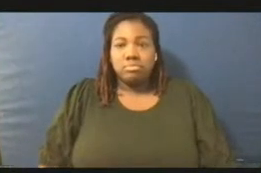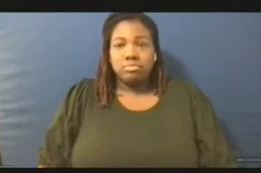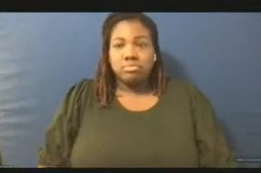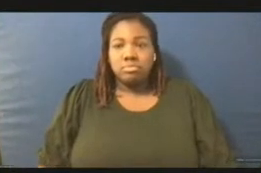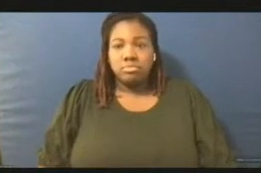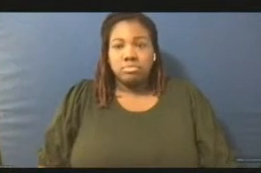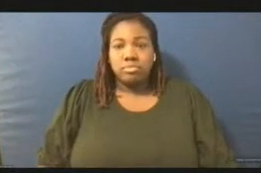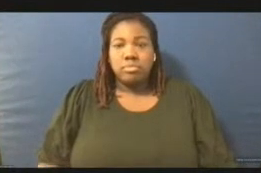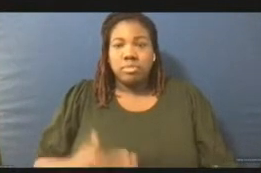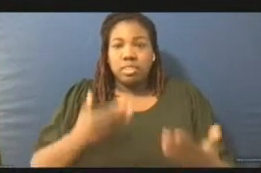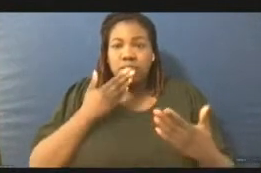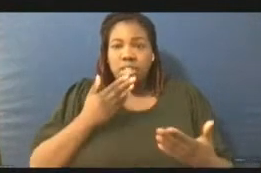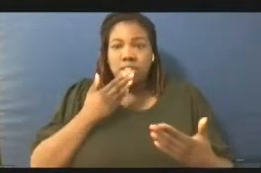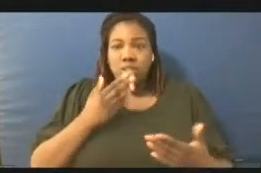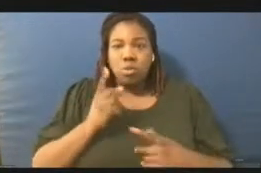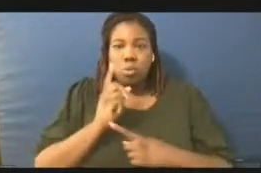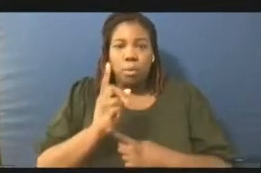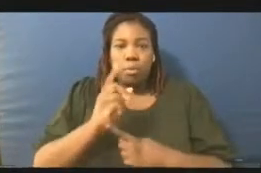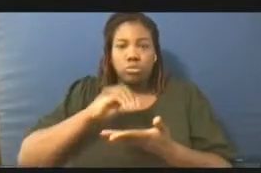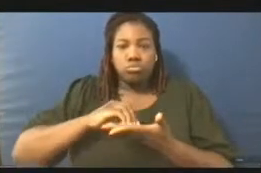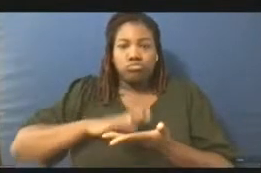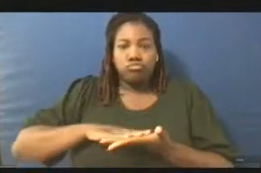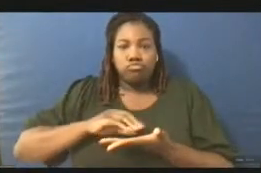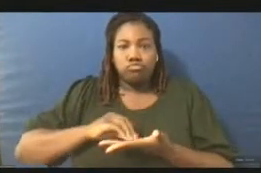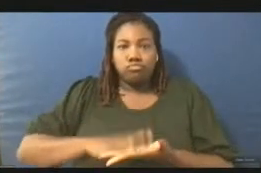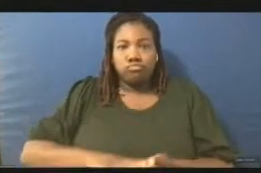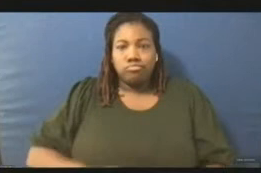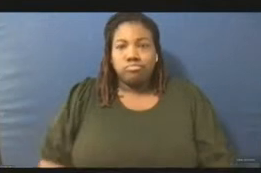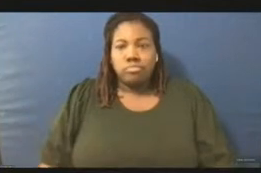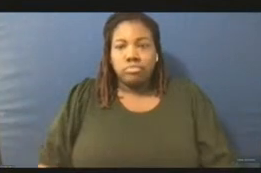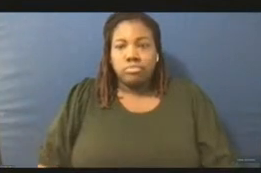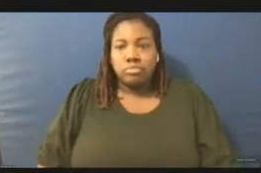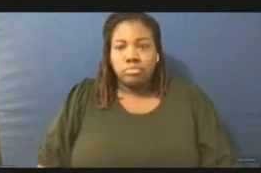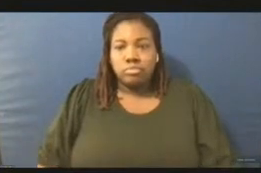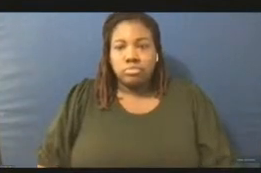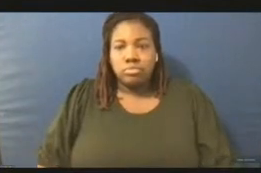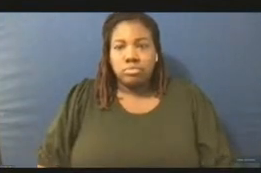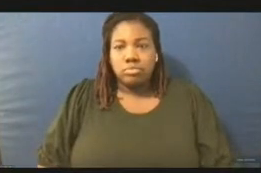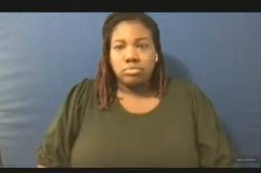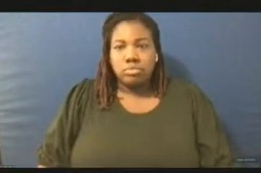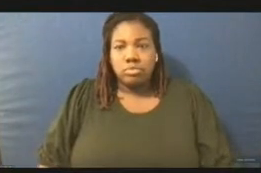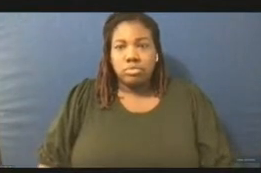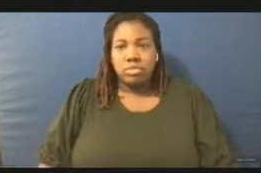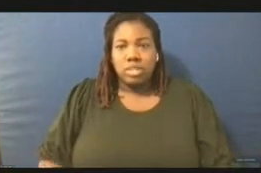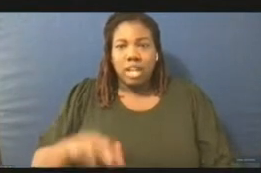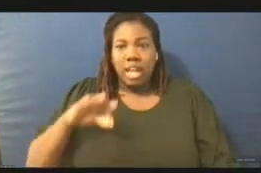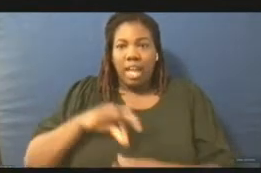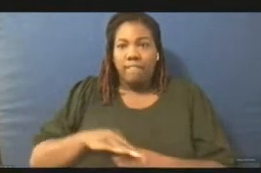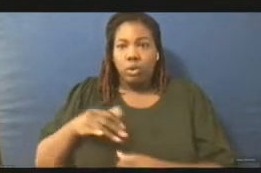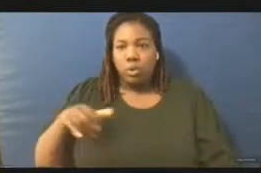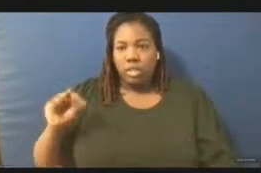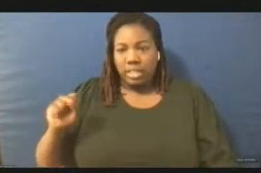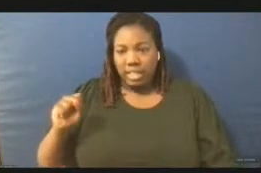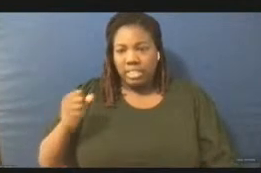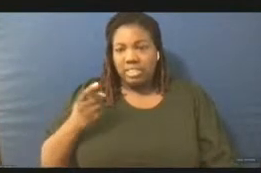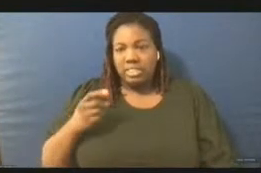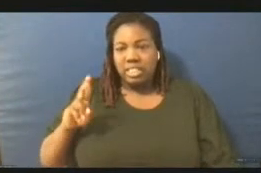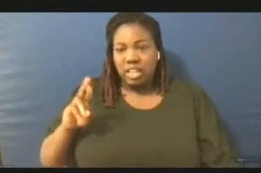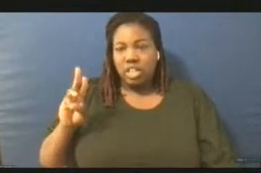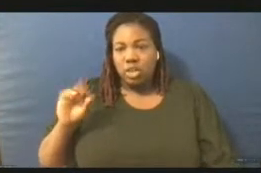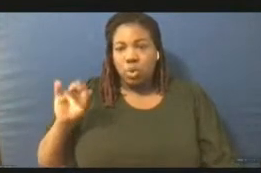Thank you. We'll take one moment for the reporters. And this is Dr. Venters. I vote yes. Thank you, Dr. Venters.